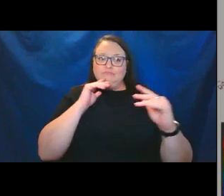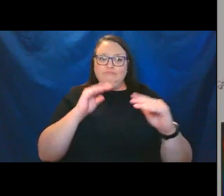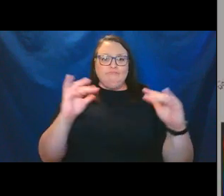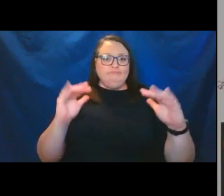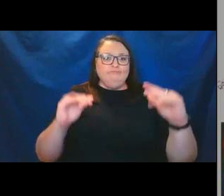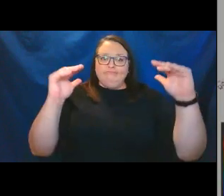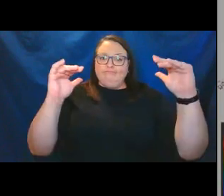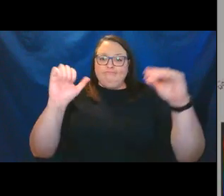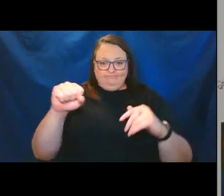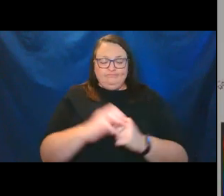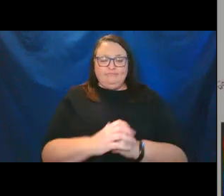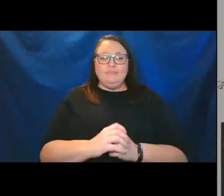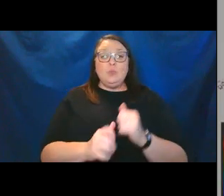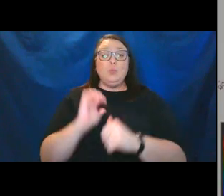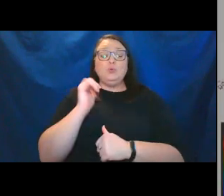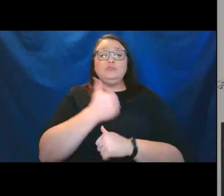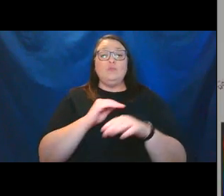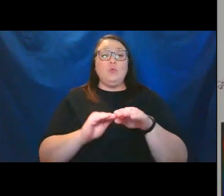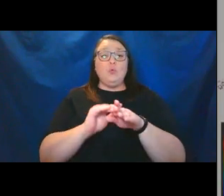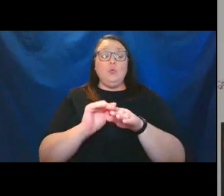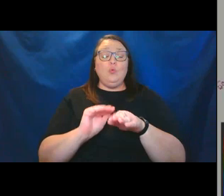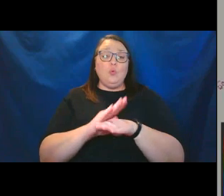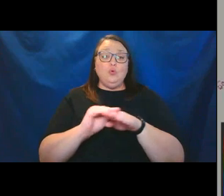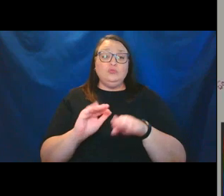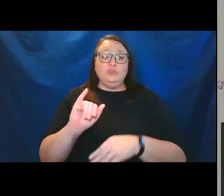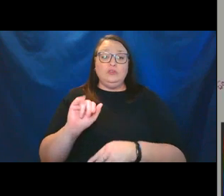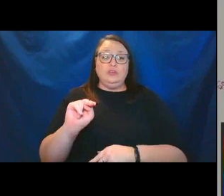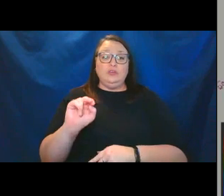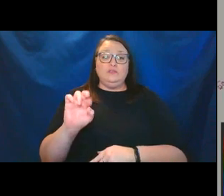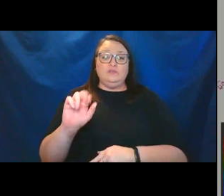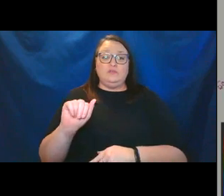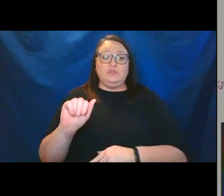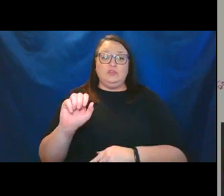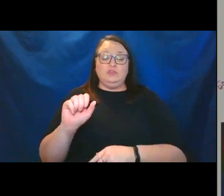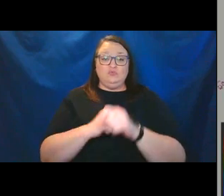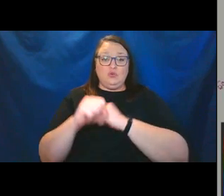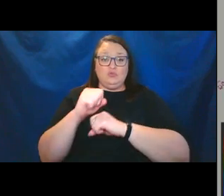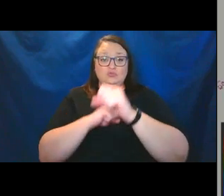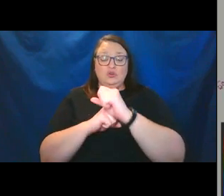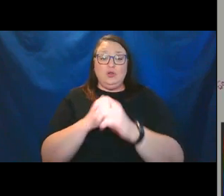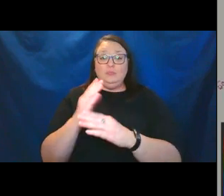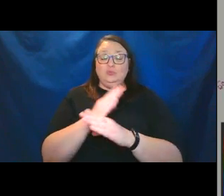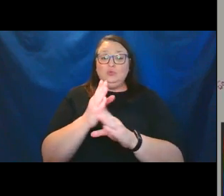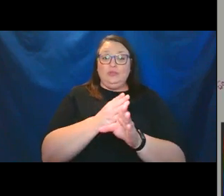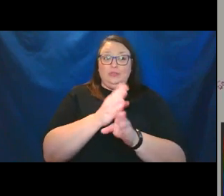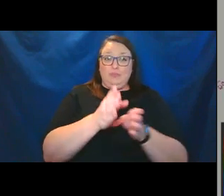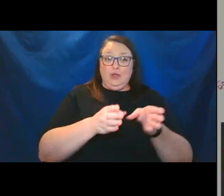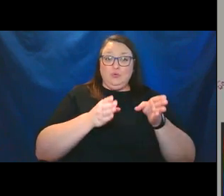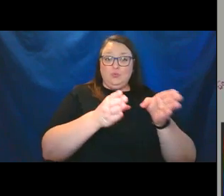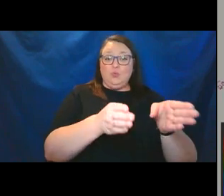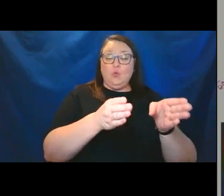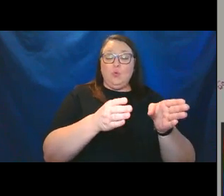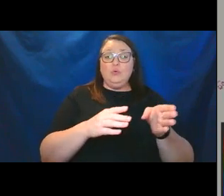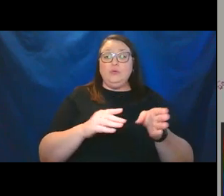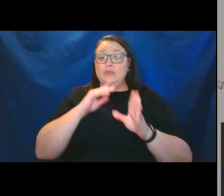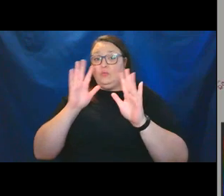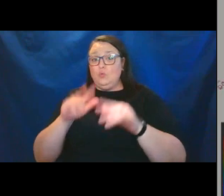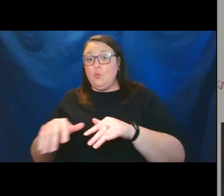coastal infrastructure is between our main road and the ocean. And there's only like 1 to 2 meters of land there in most